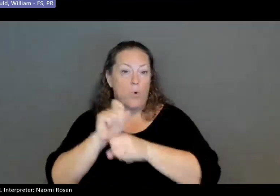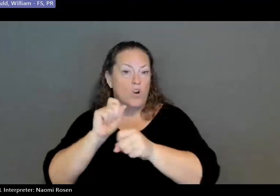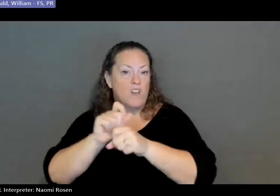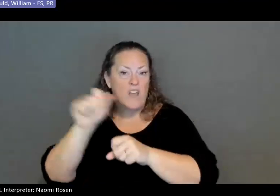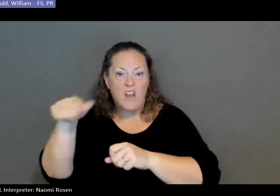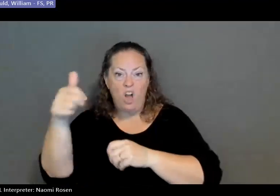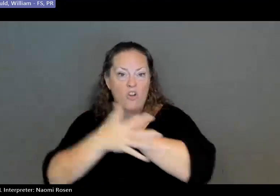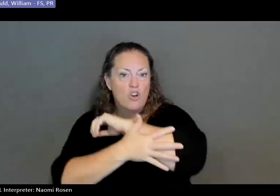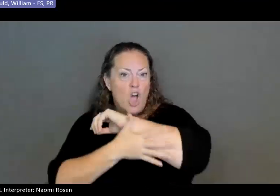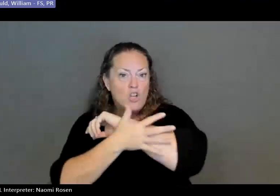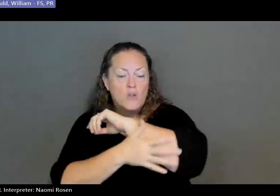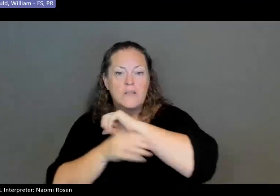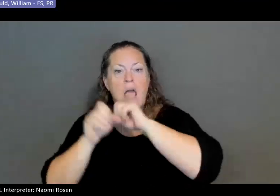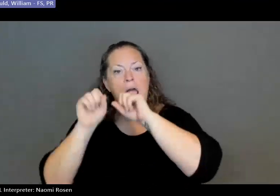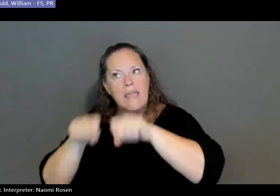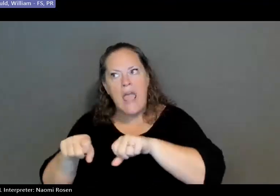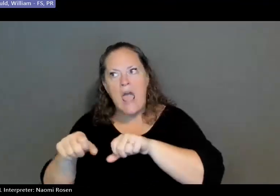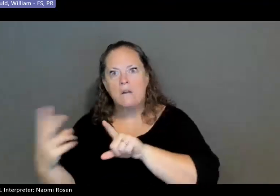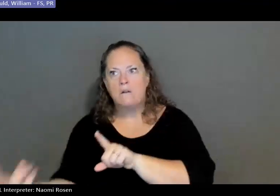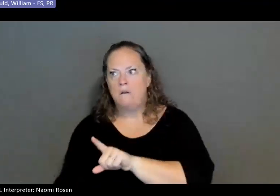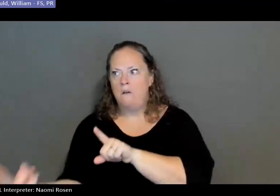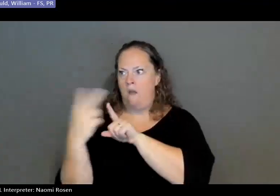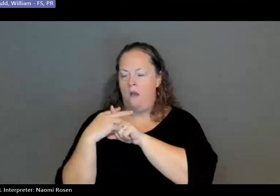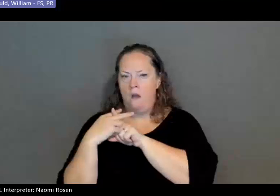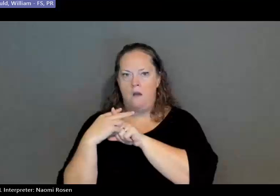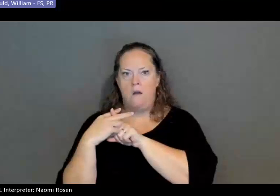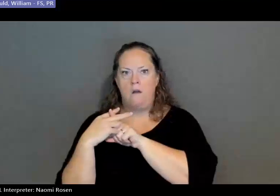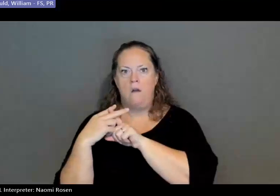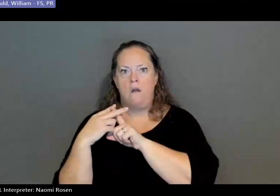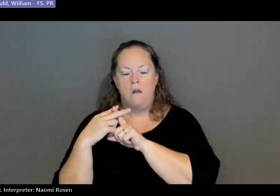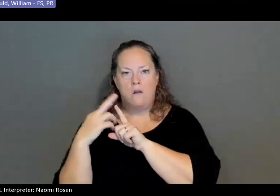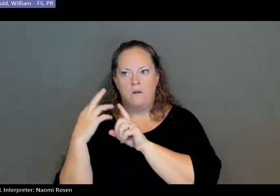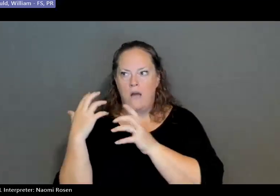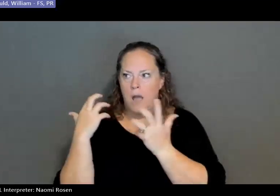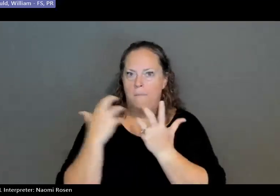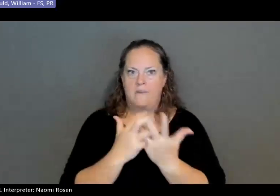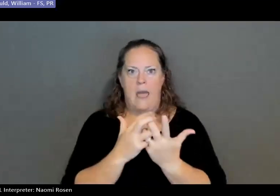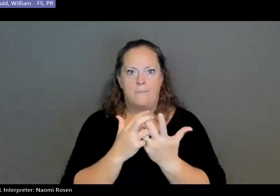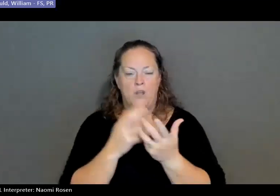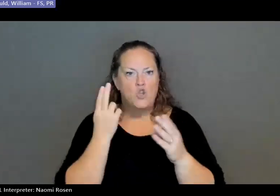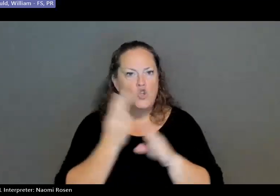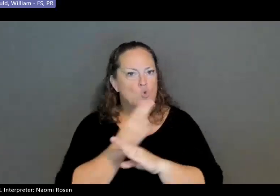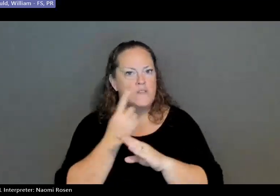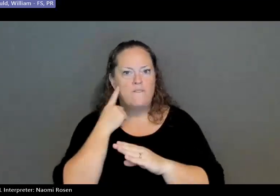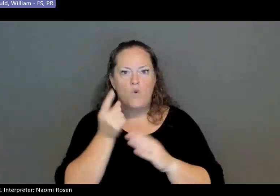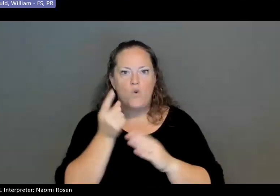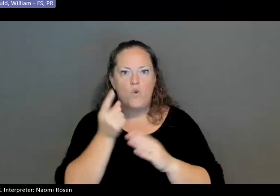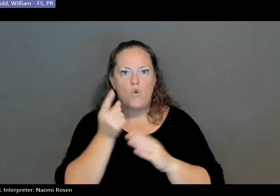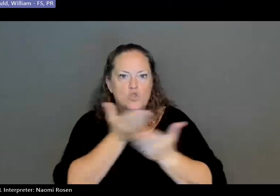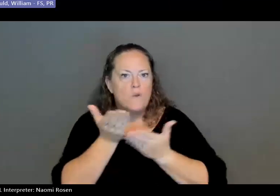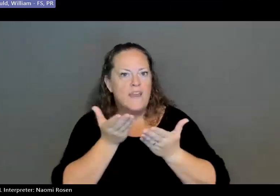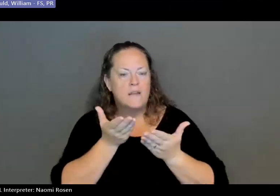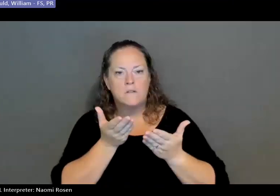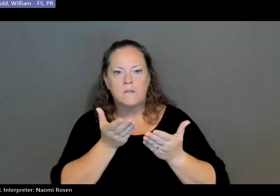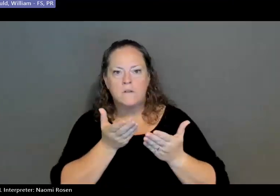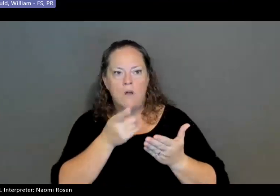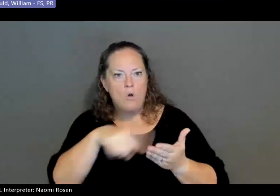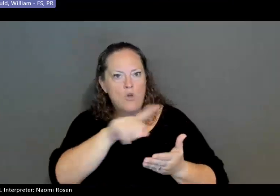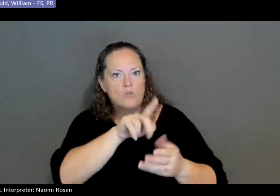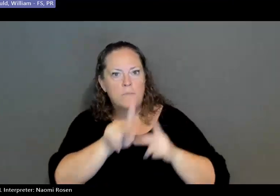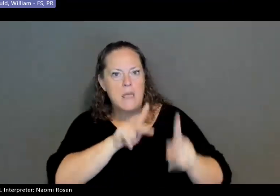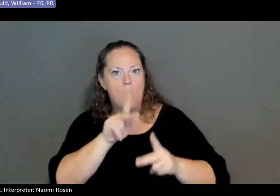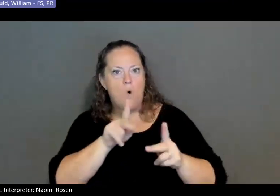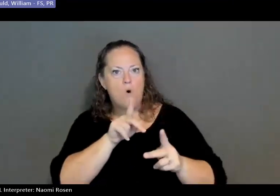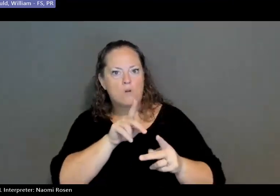could adopt it, adapt it, and use it to serve that purpose, to really connect people with some of